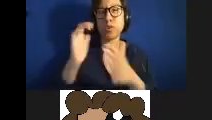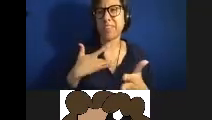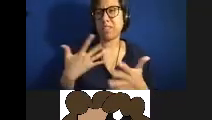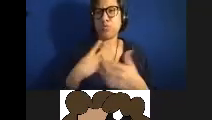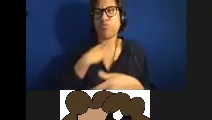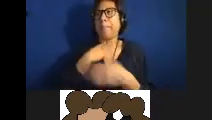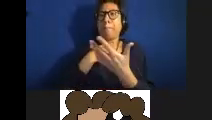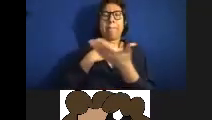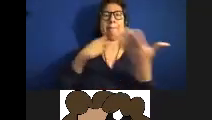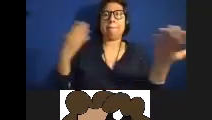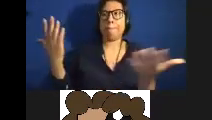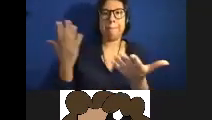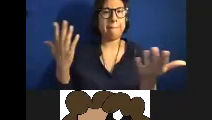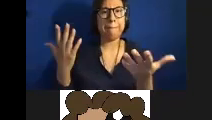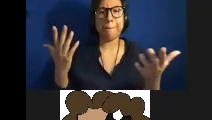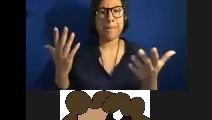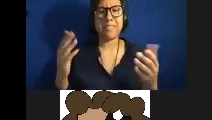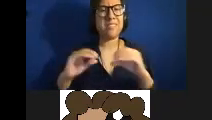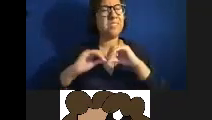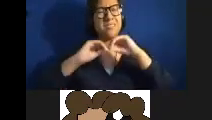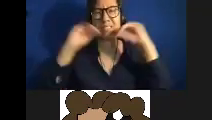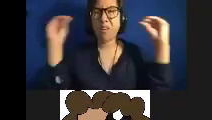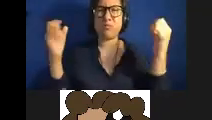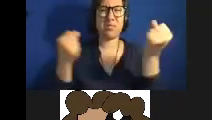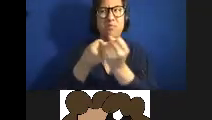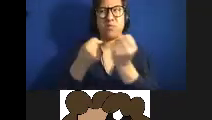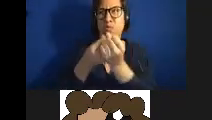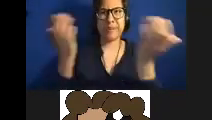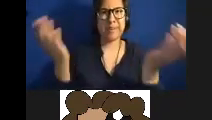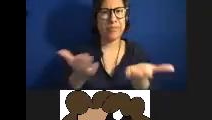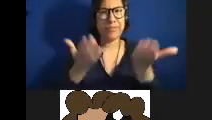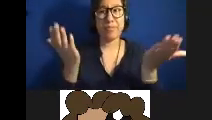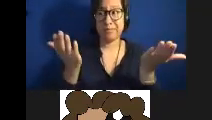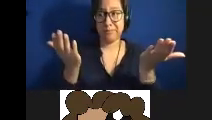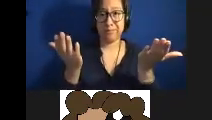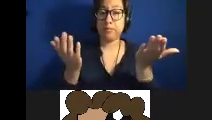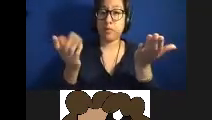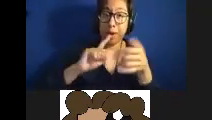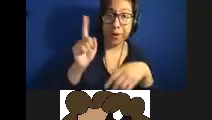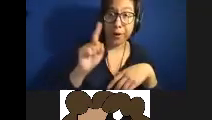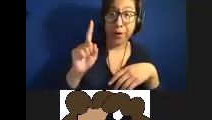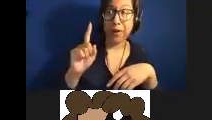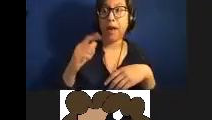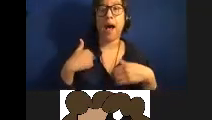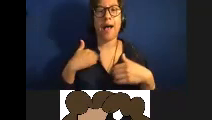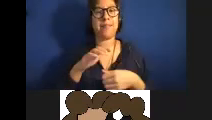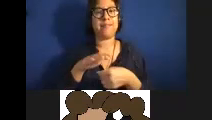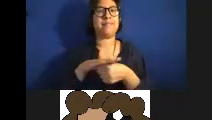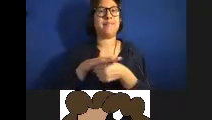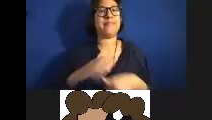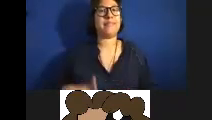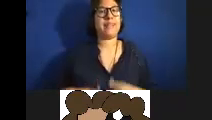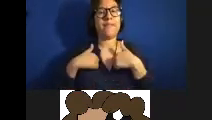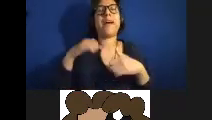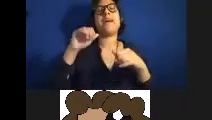is not a lot of support out here, especially in areas of where I live in the Los Angeles area. I stay